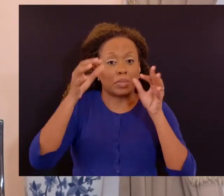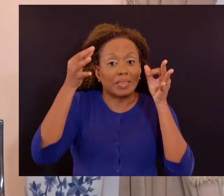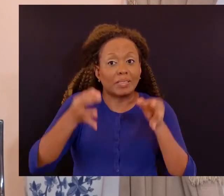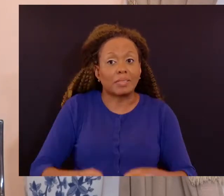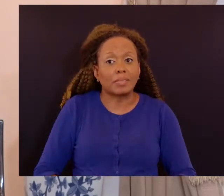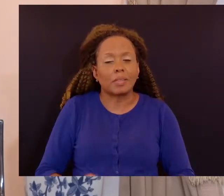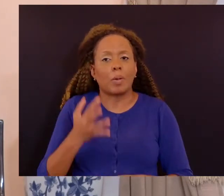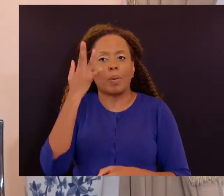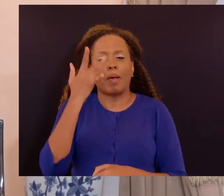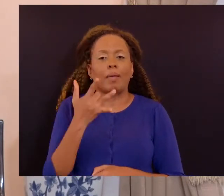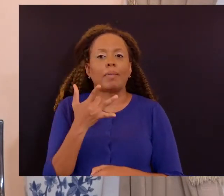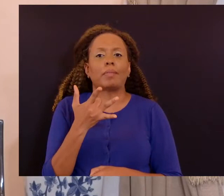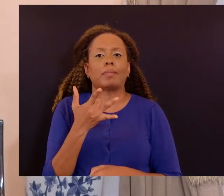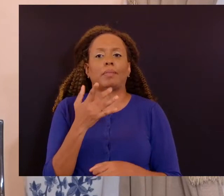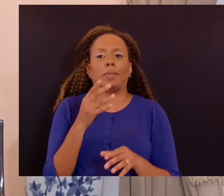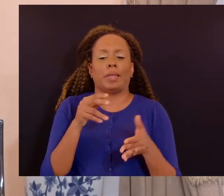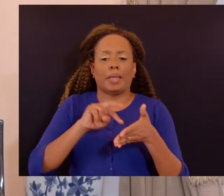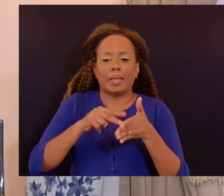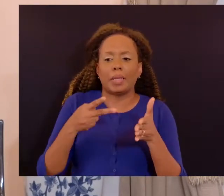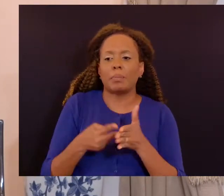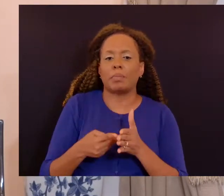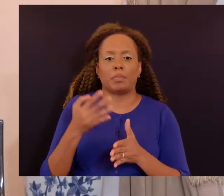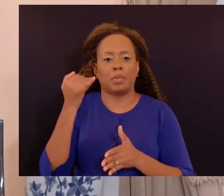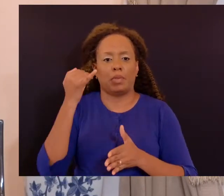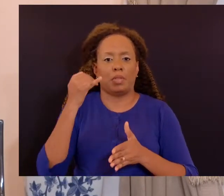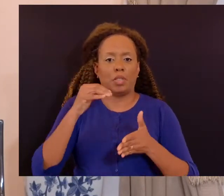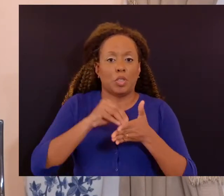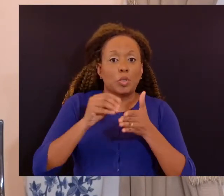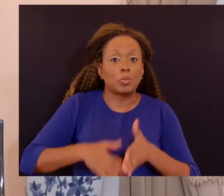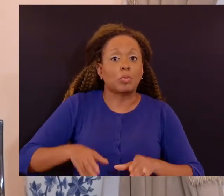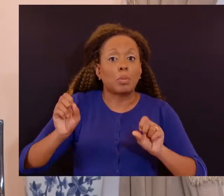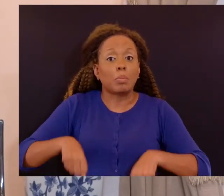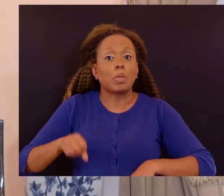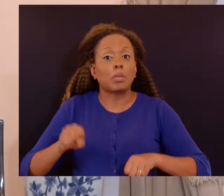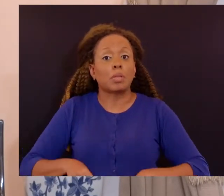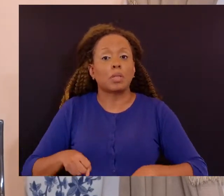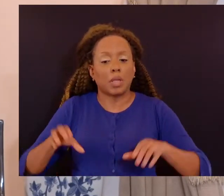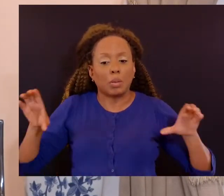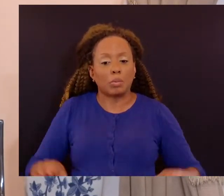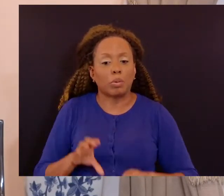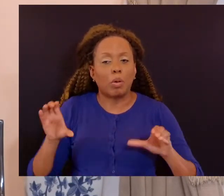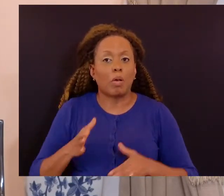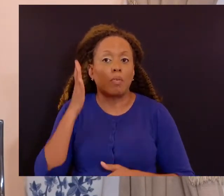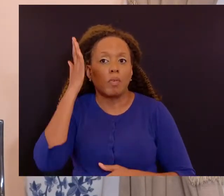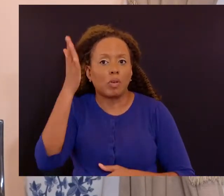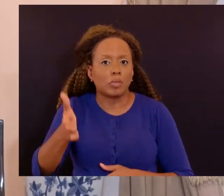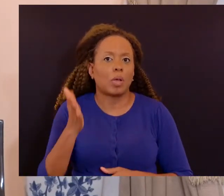obviously impact on the ability of students to function going forward in a meaningful way.